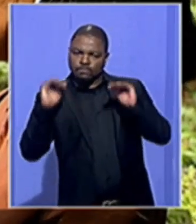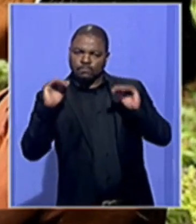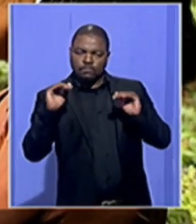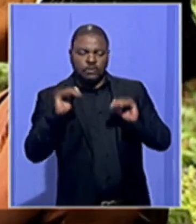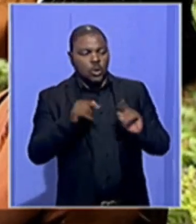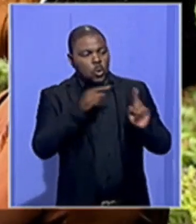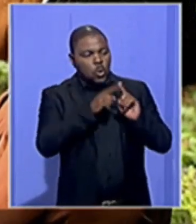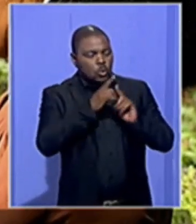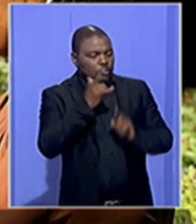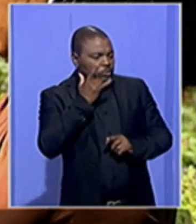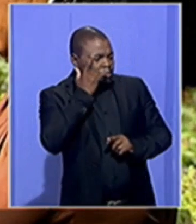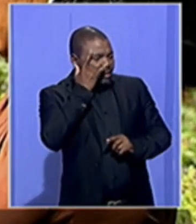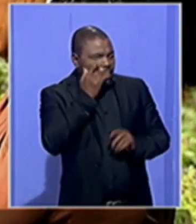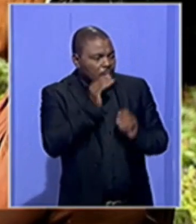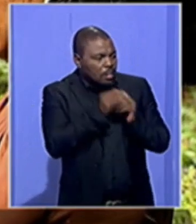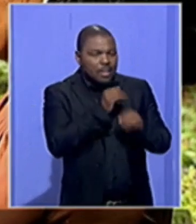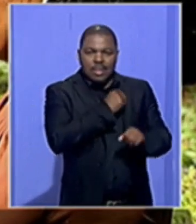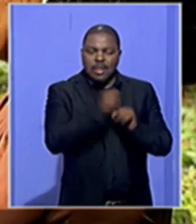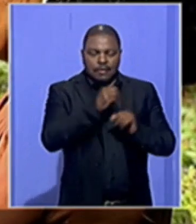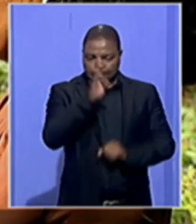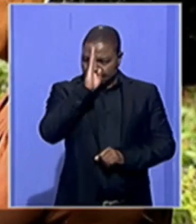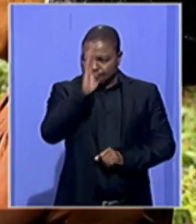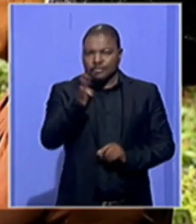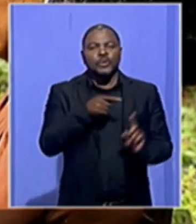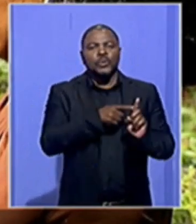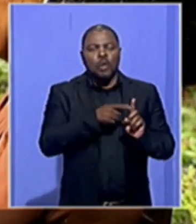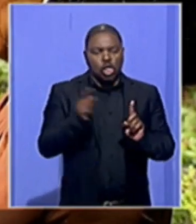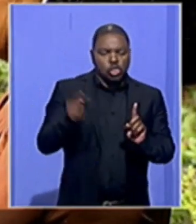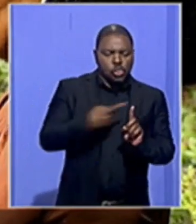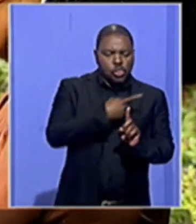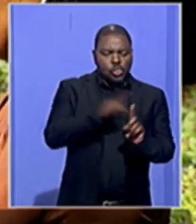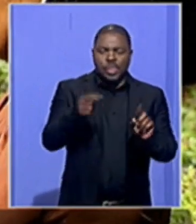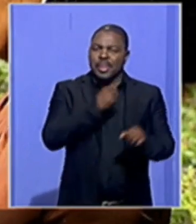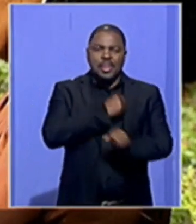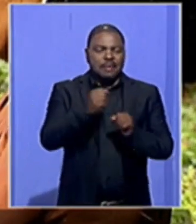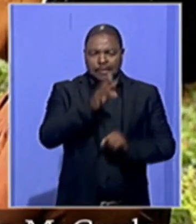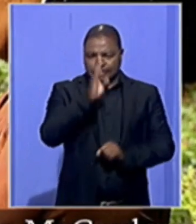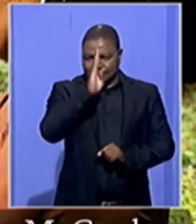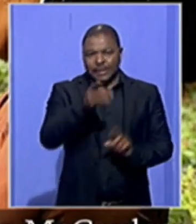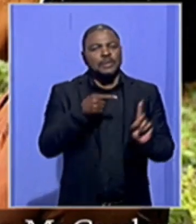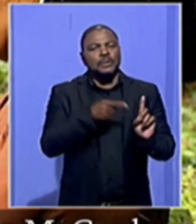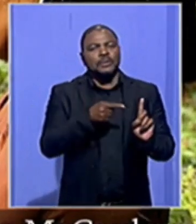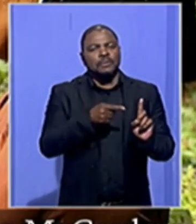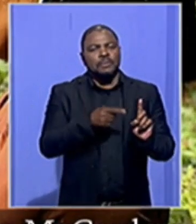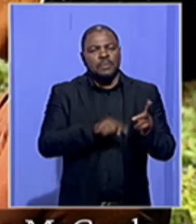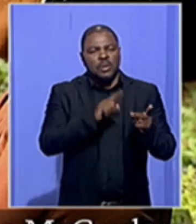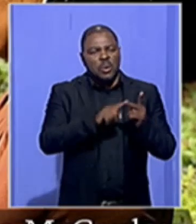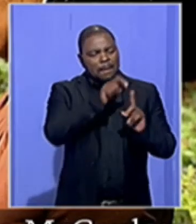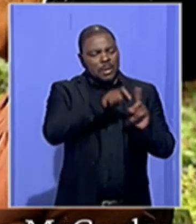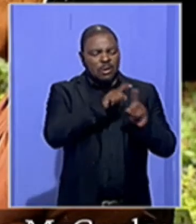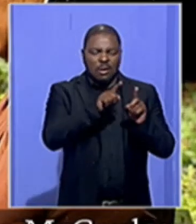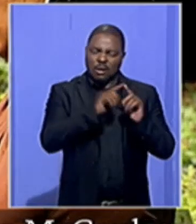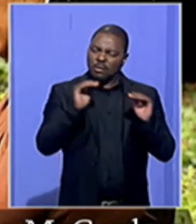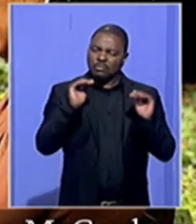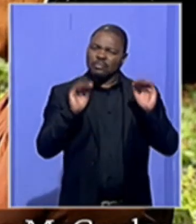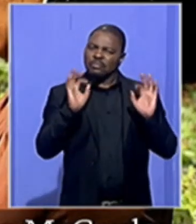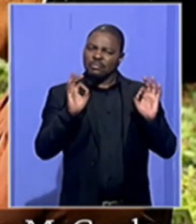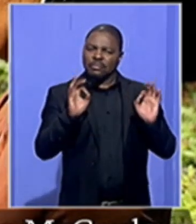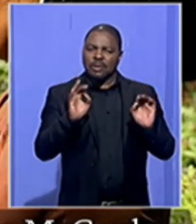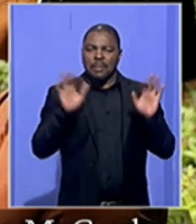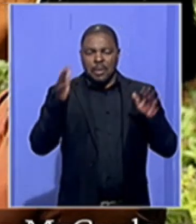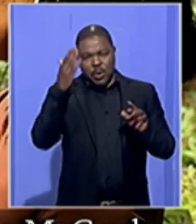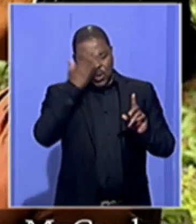to speak for something that is great and for stuff that is not so great. So he was a balanced person, but he will be